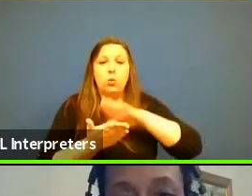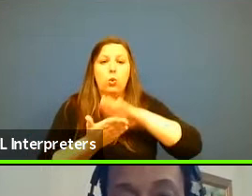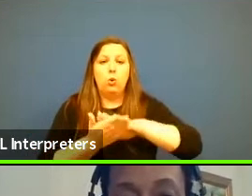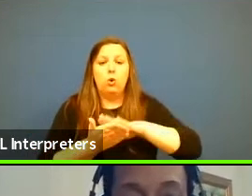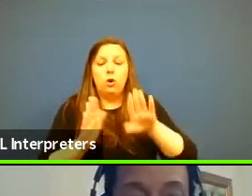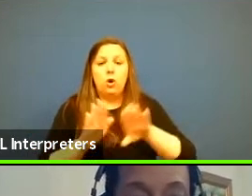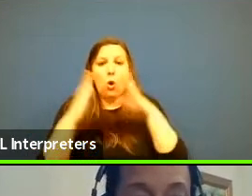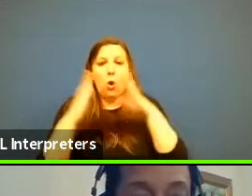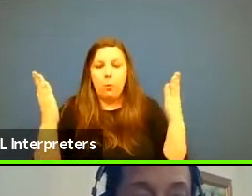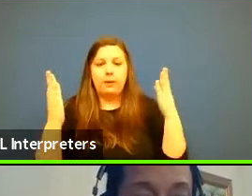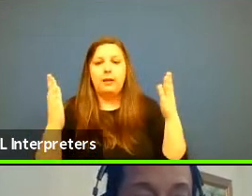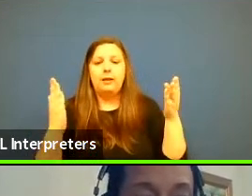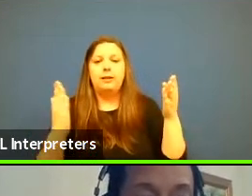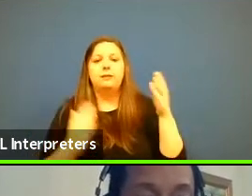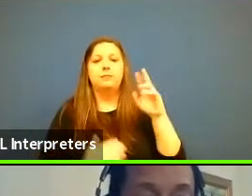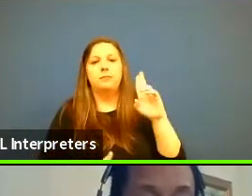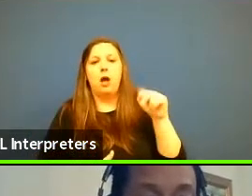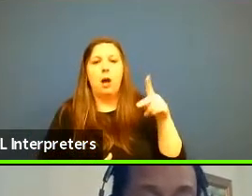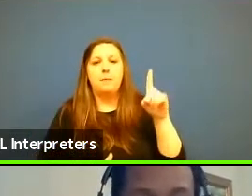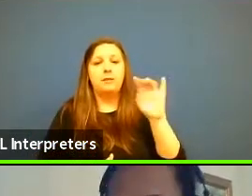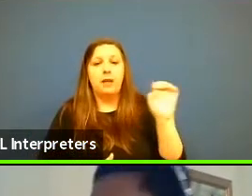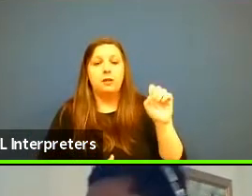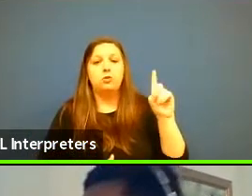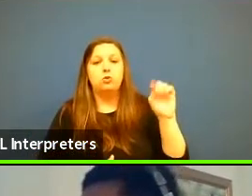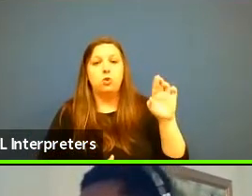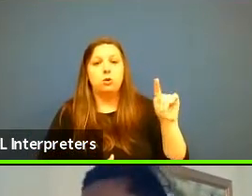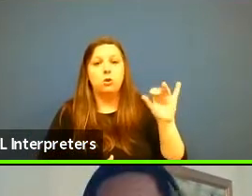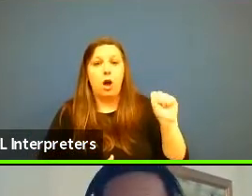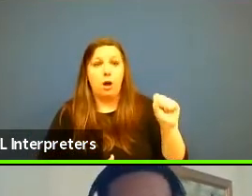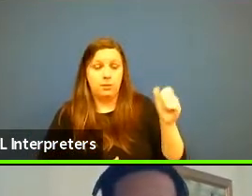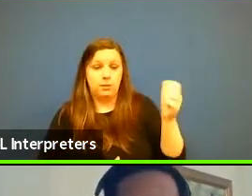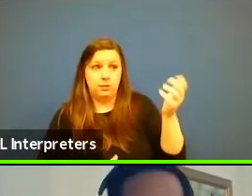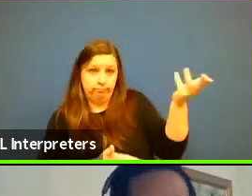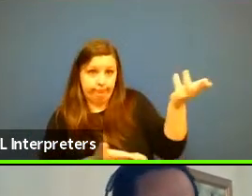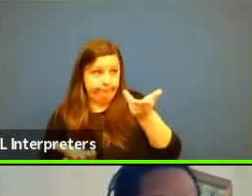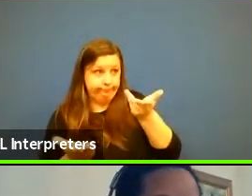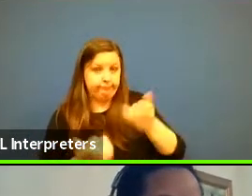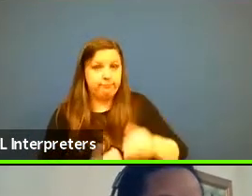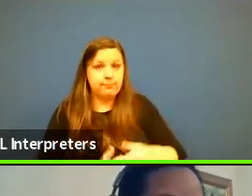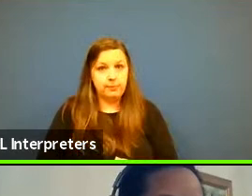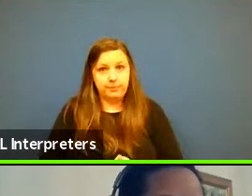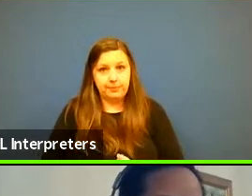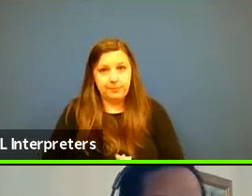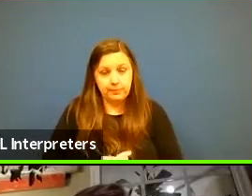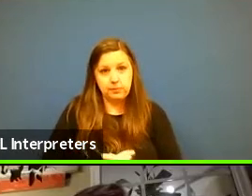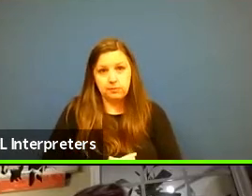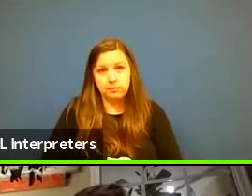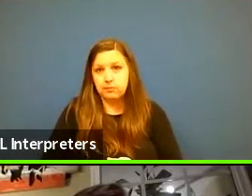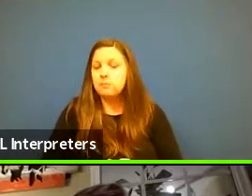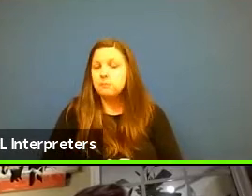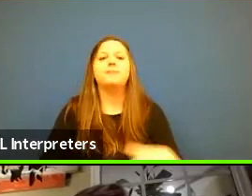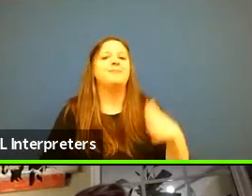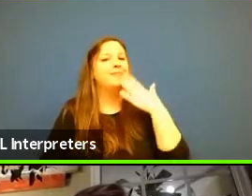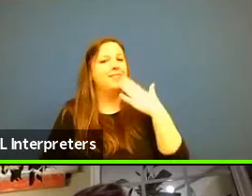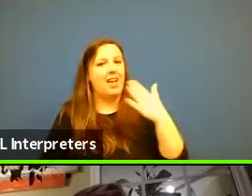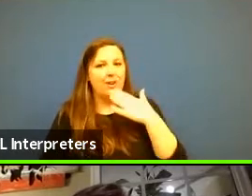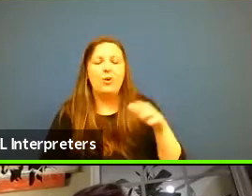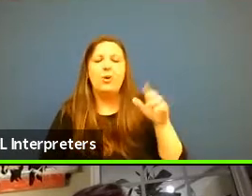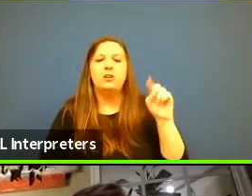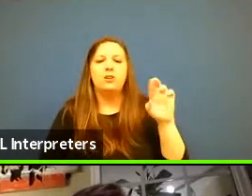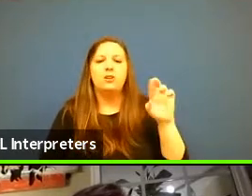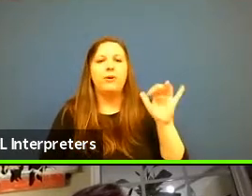reopening update. Dr. Thomas, the floor is yours. Thank you, Dr.